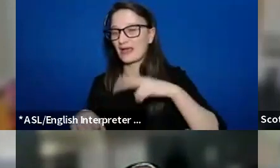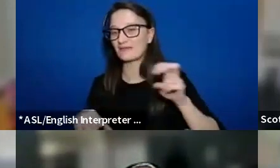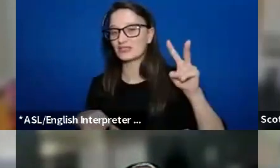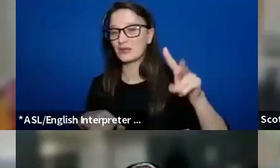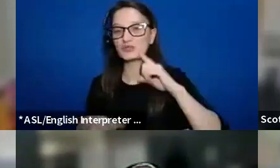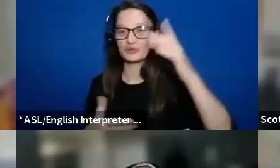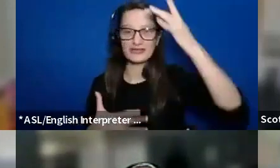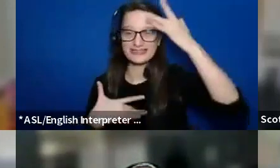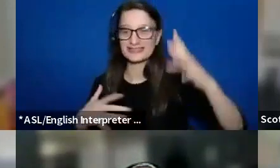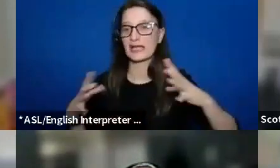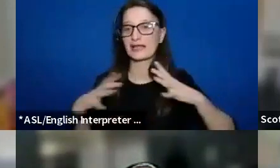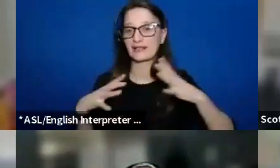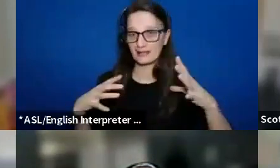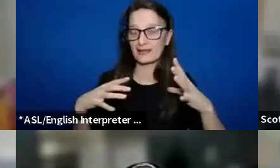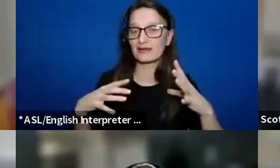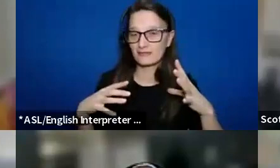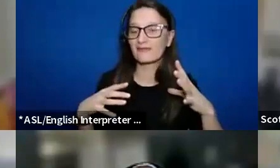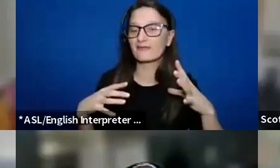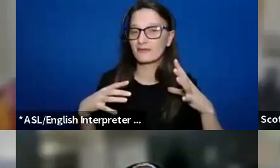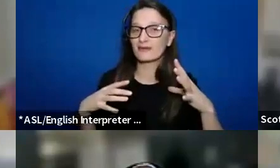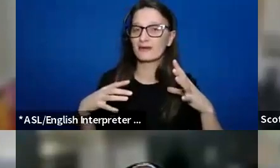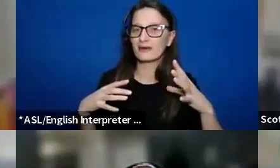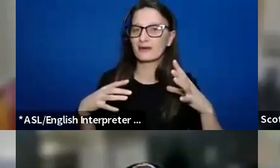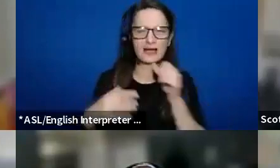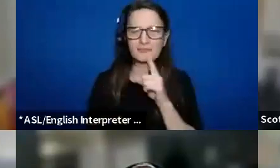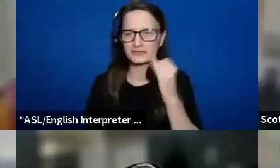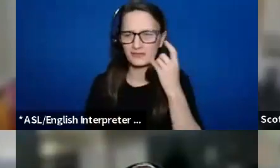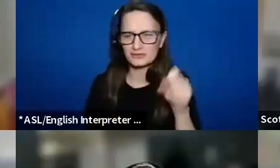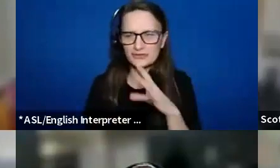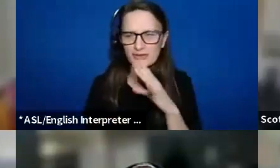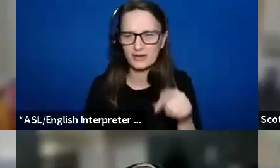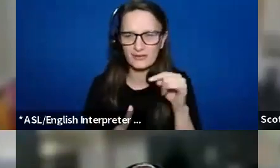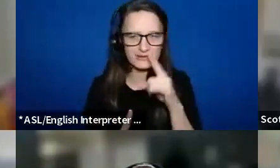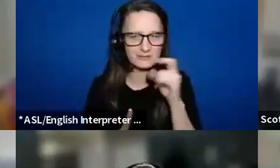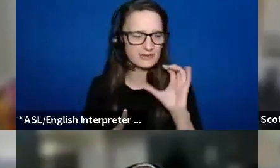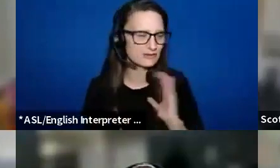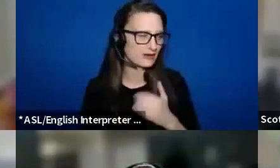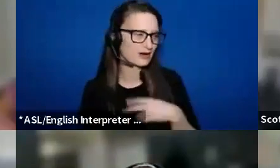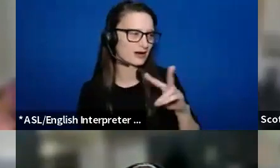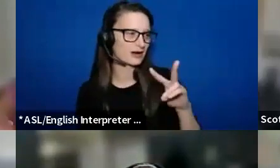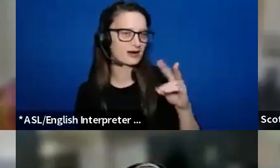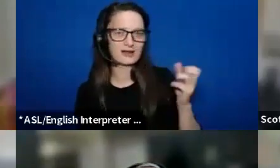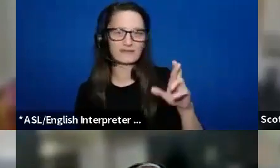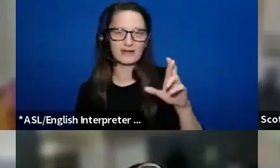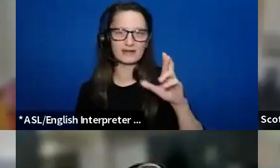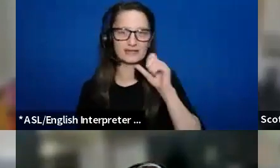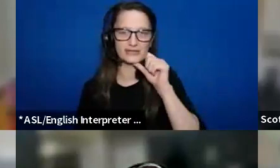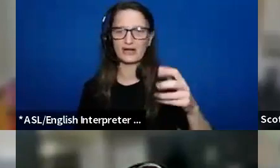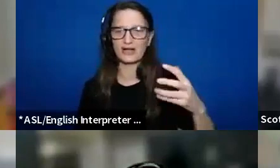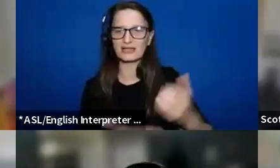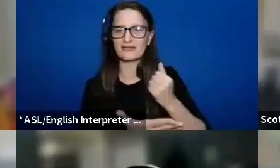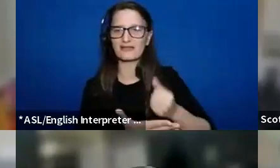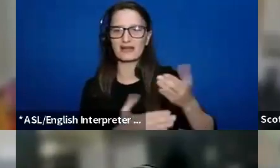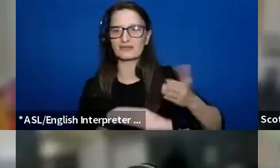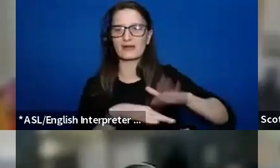because I don't even know if we should talk about this, the fact that our vendors are not taking advantage of raising their own rates. And so maybe we just want to make sure